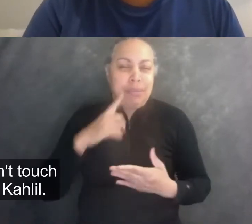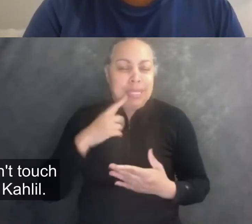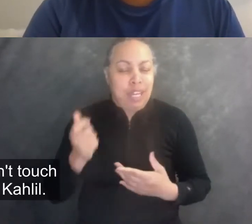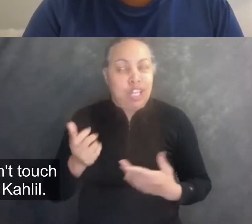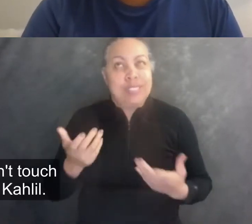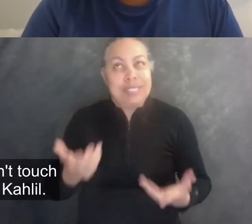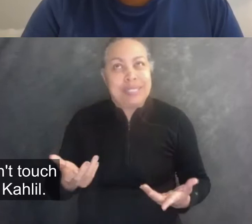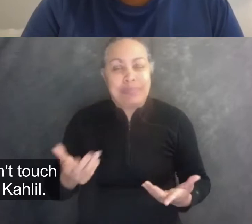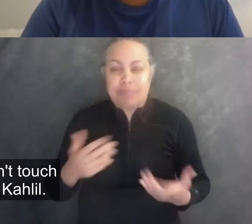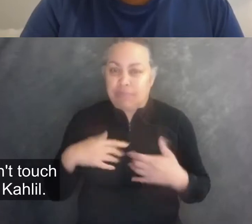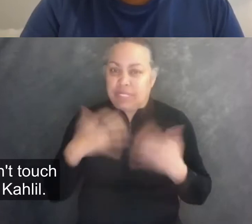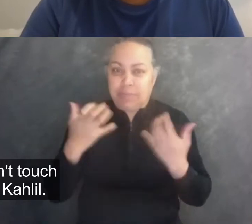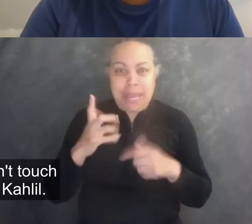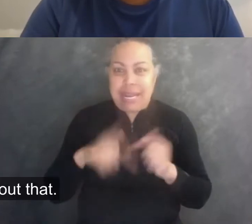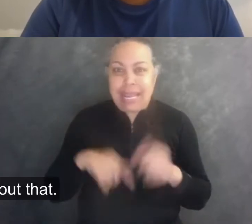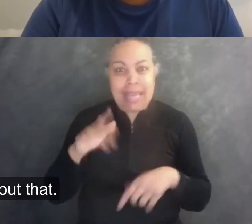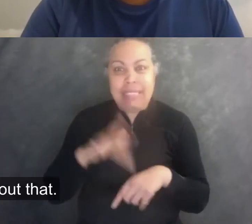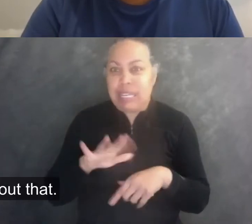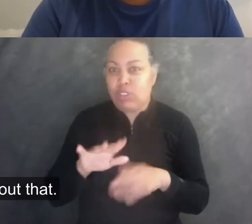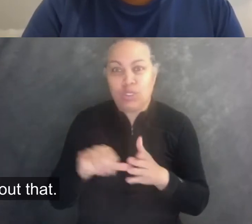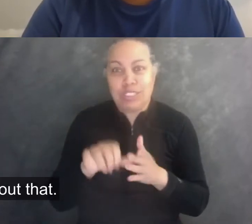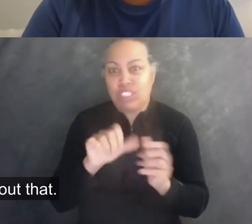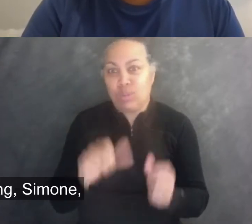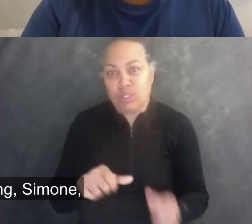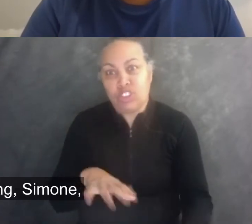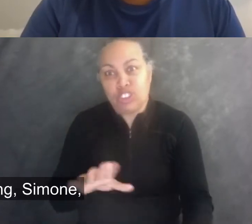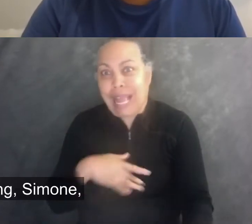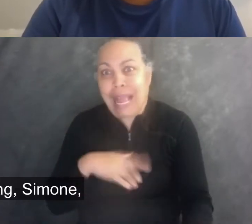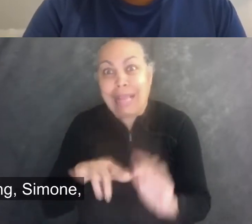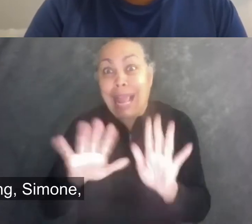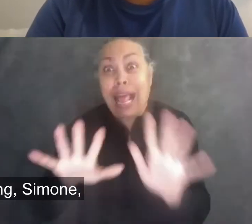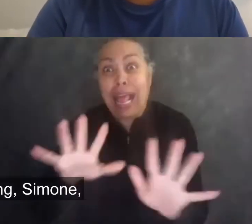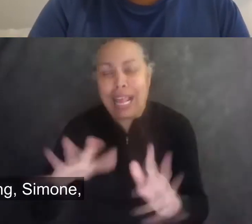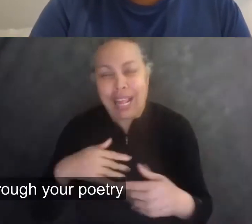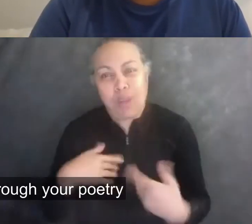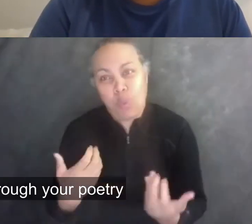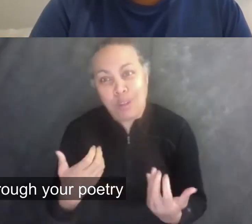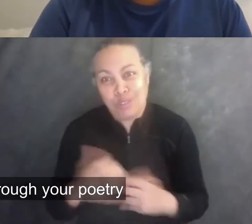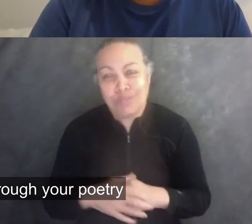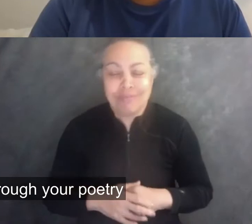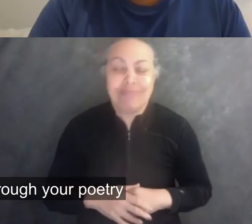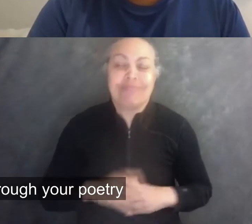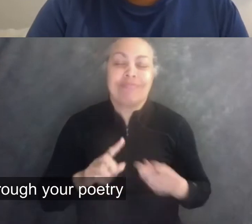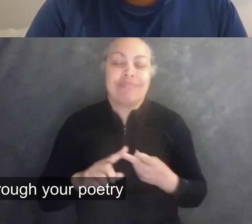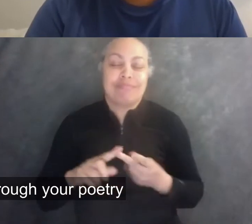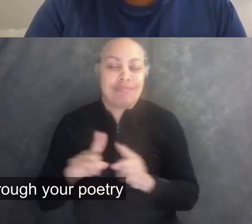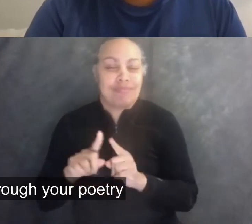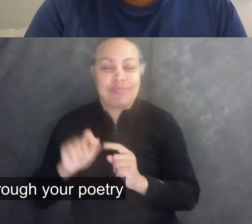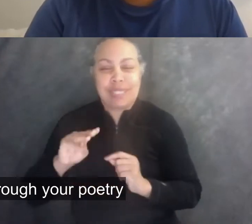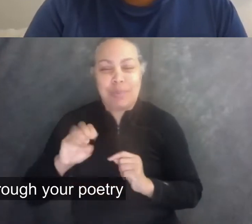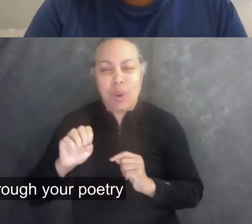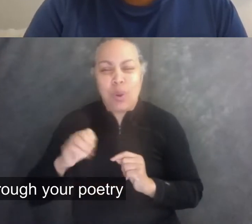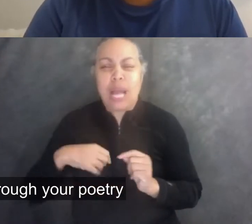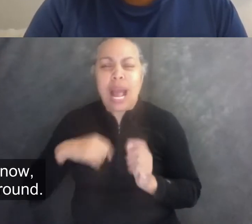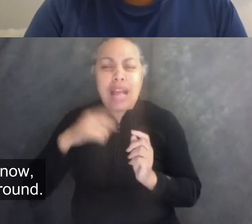one, I'm mad I can't touch your sculptures, Kahlil. We're going to talk about that. But two, I was listening, Simone, to some people working through your